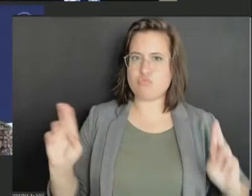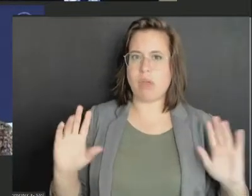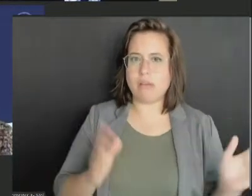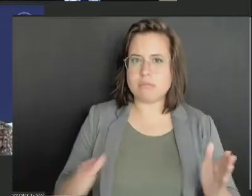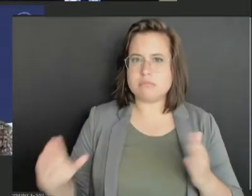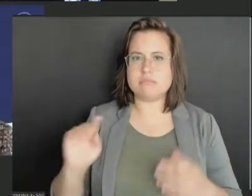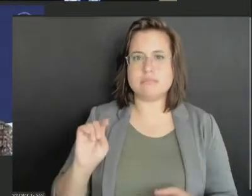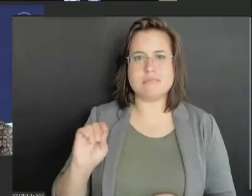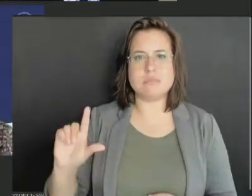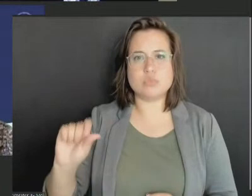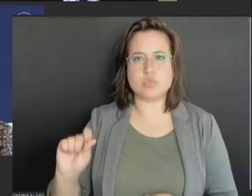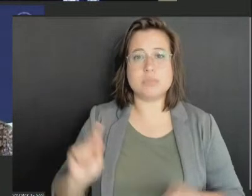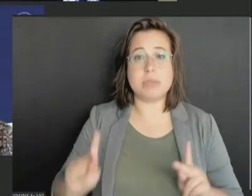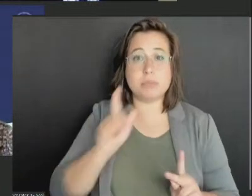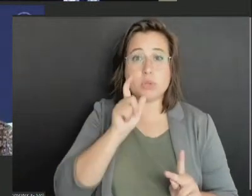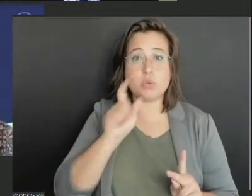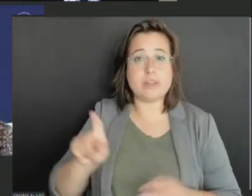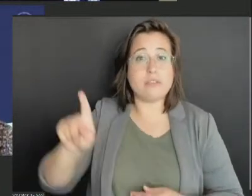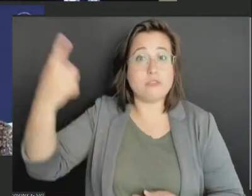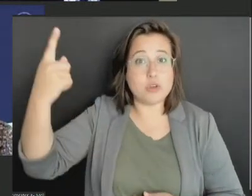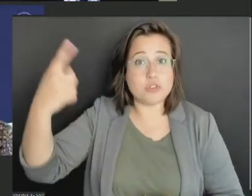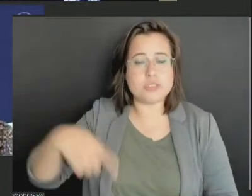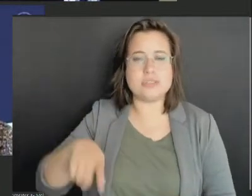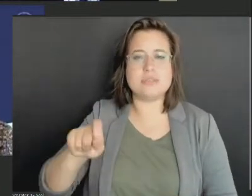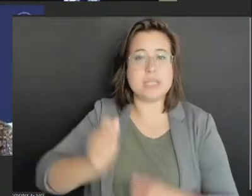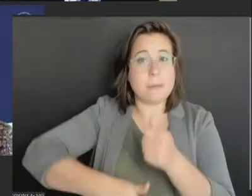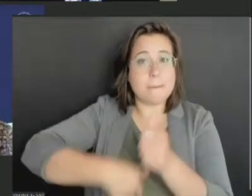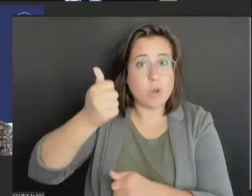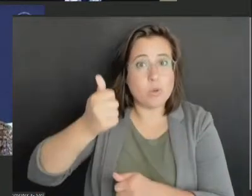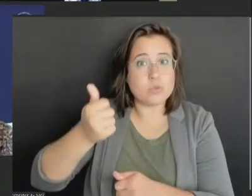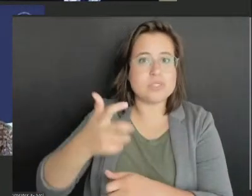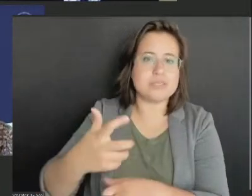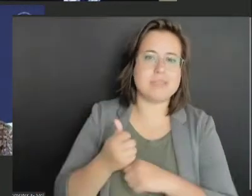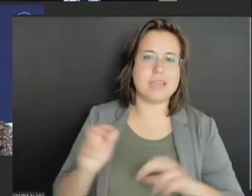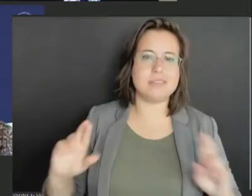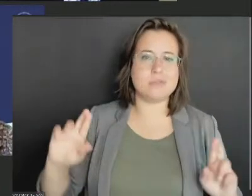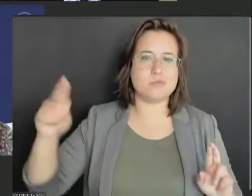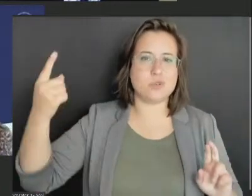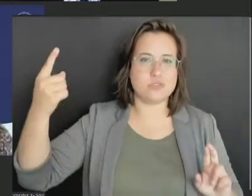need it first or need it most get it first. And so there is one